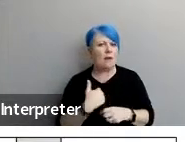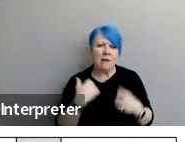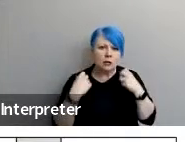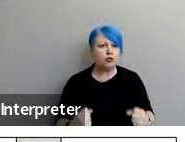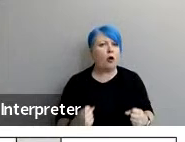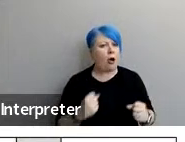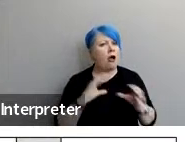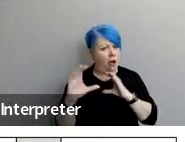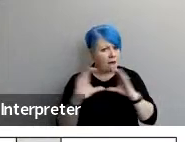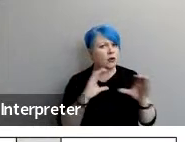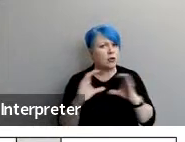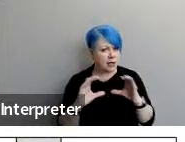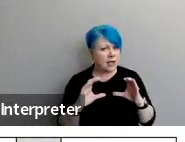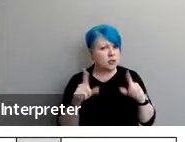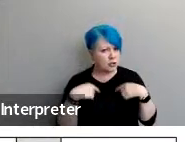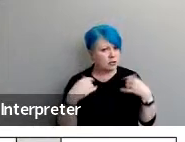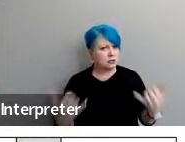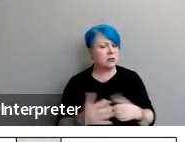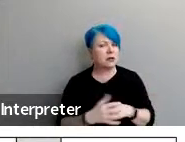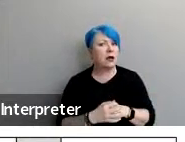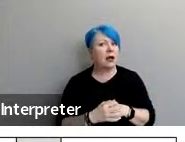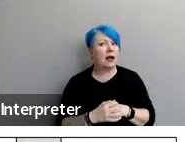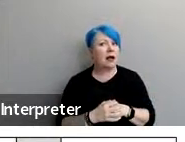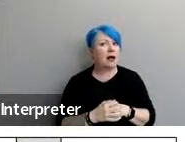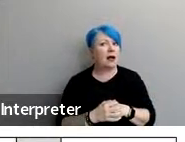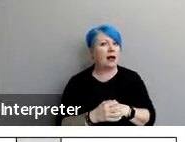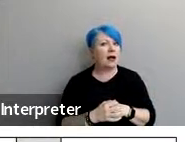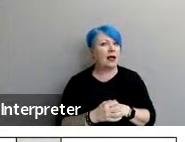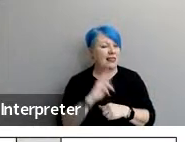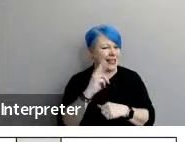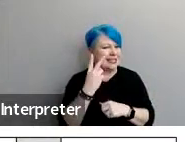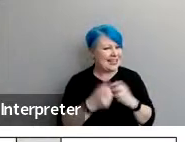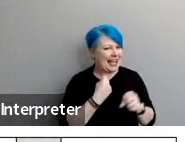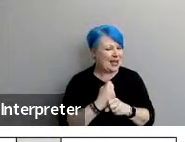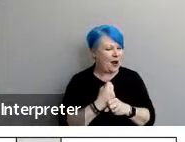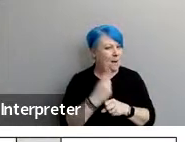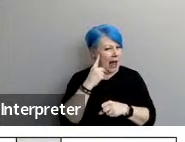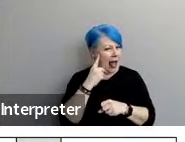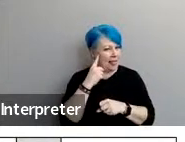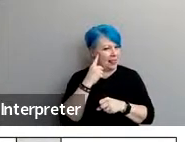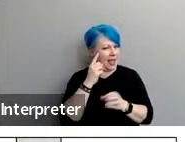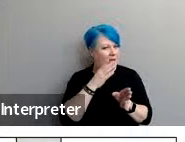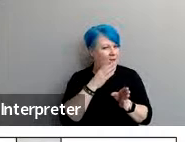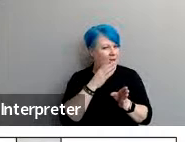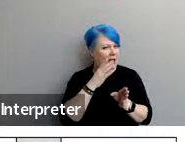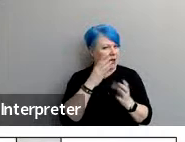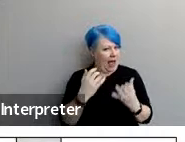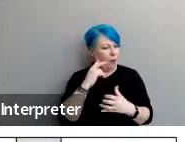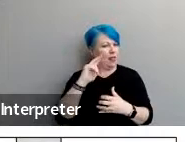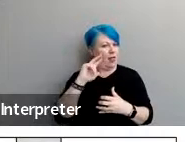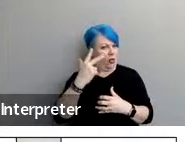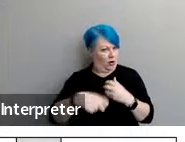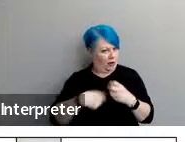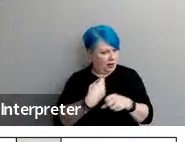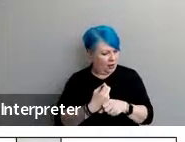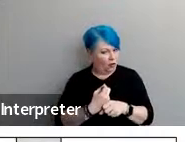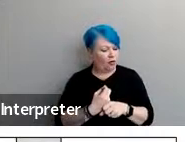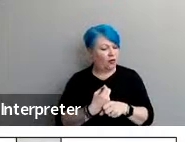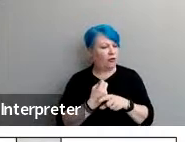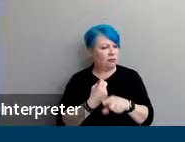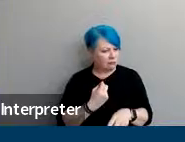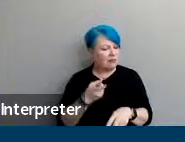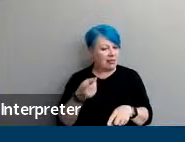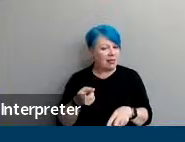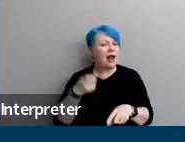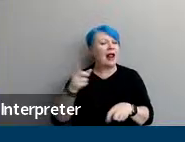conversations. I think that year three, many of them understand where we stand when it comes to